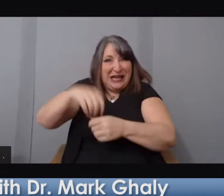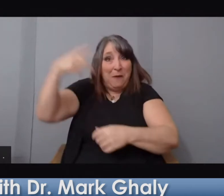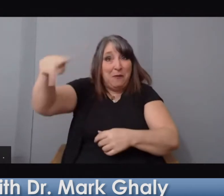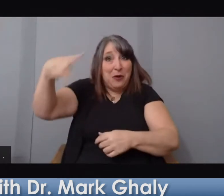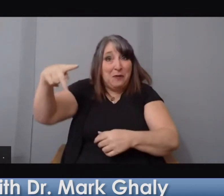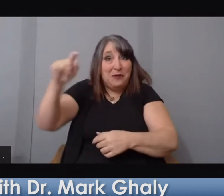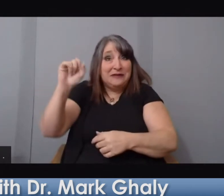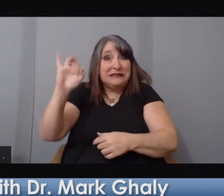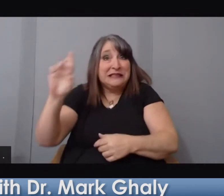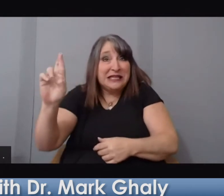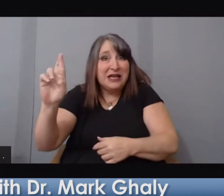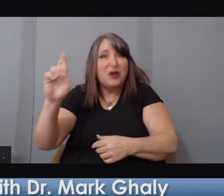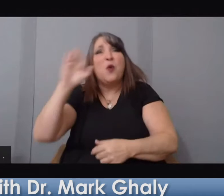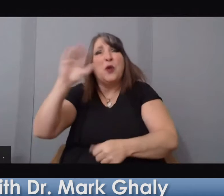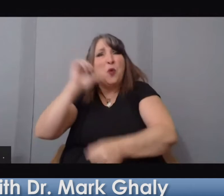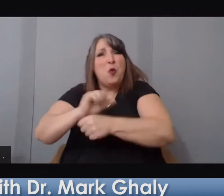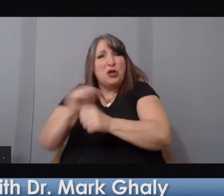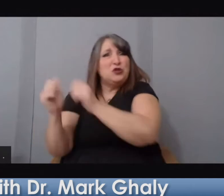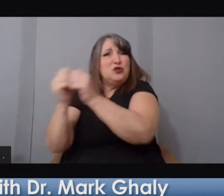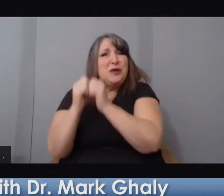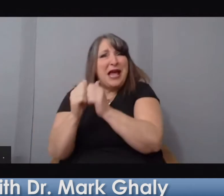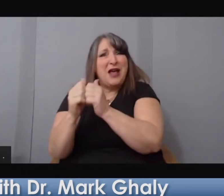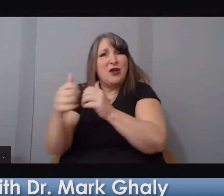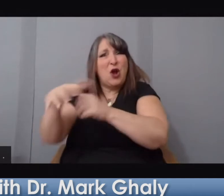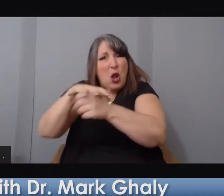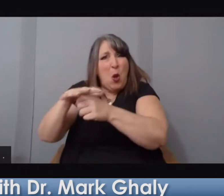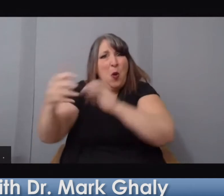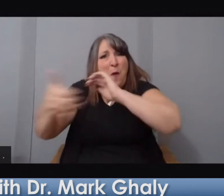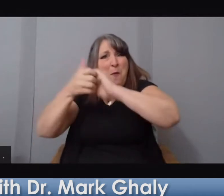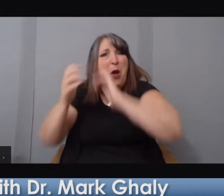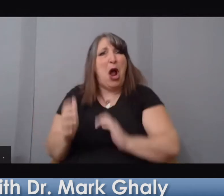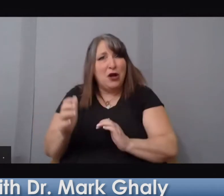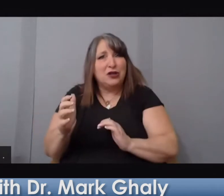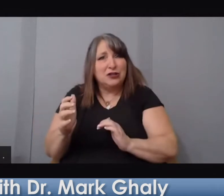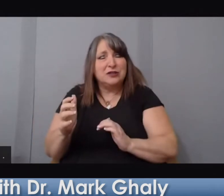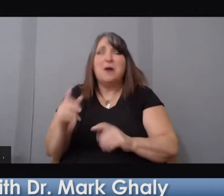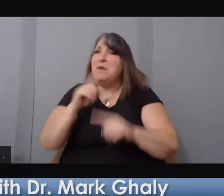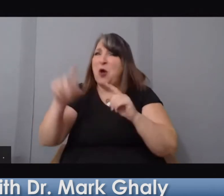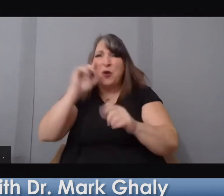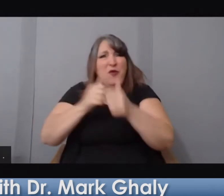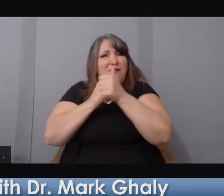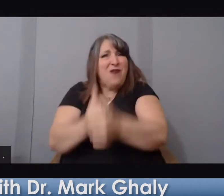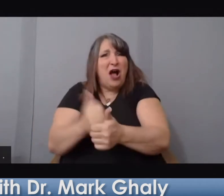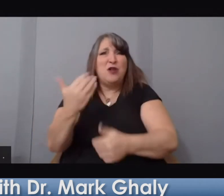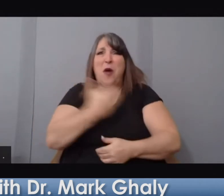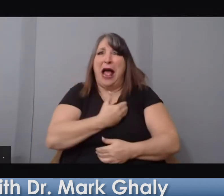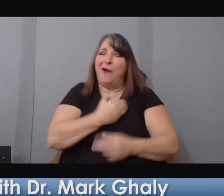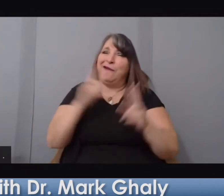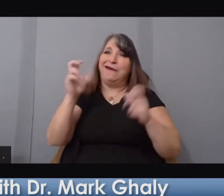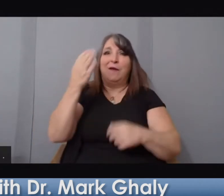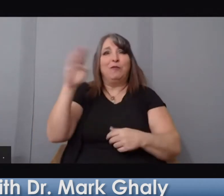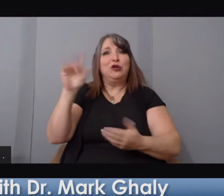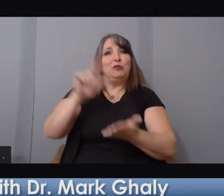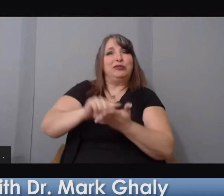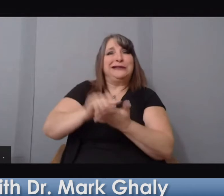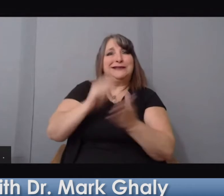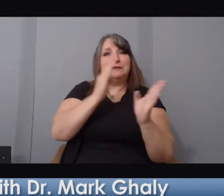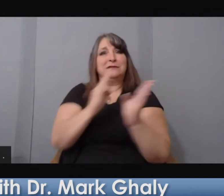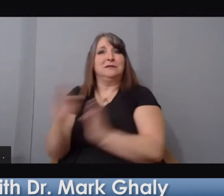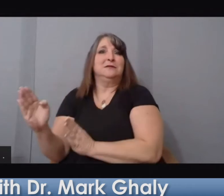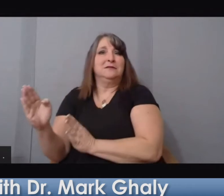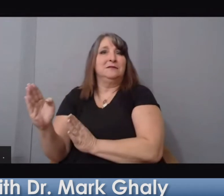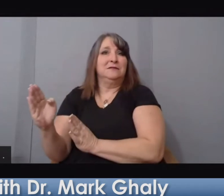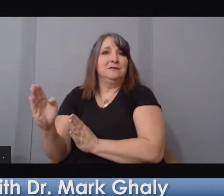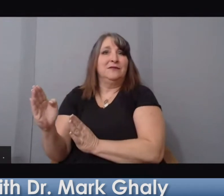determine what's there. But first and foremost, we're going to continue to use the blueprint to be that tool